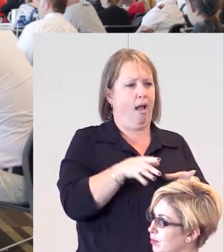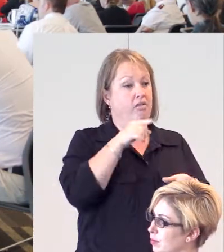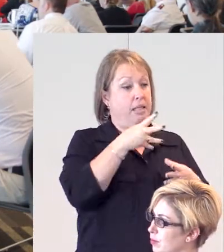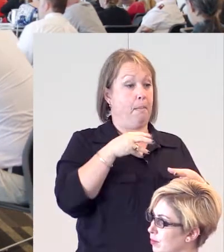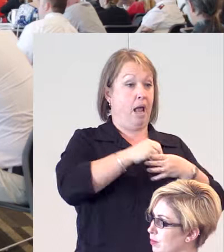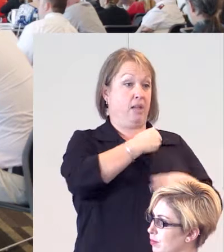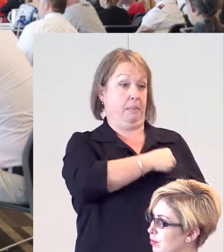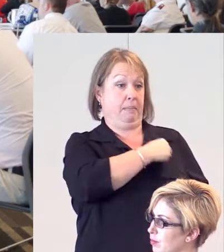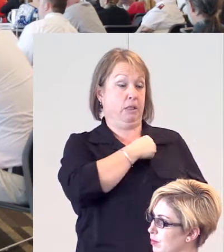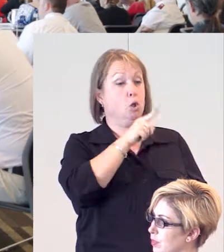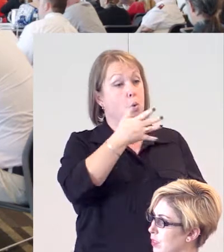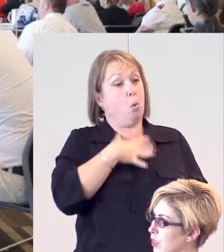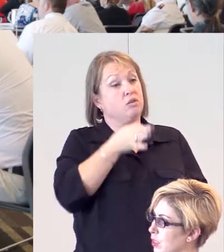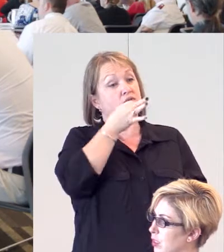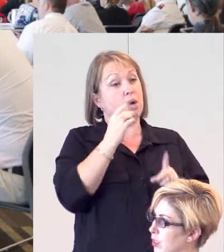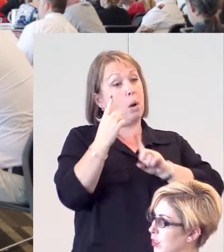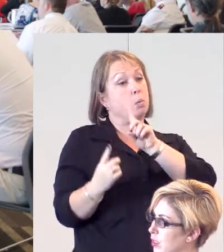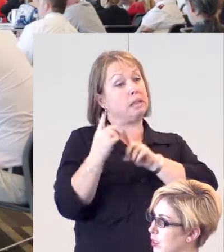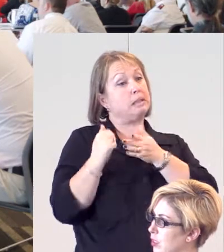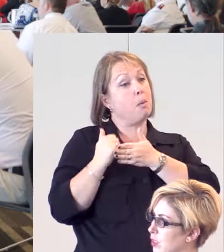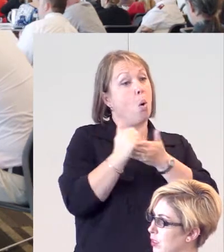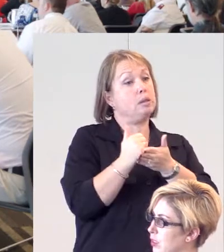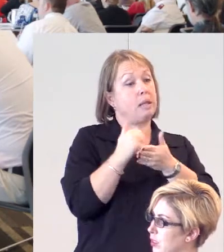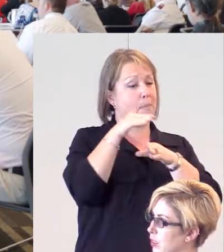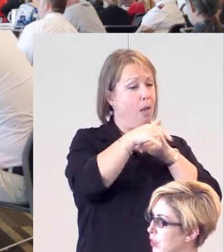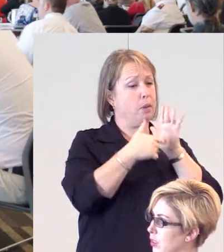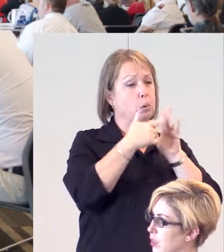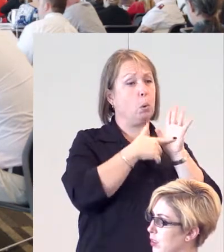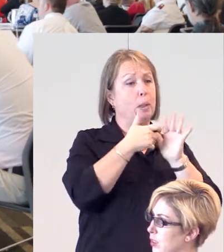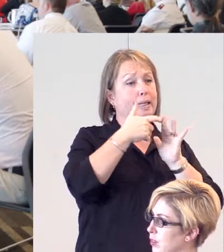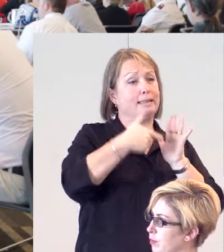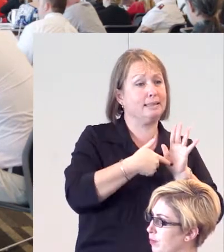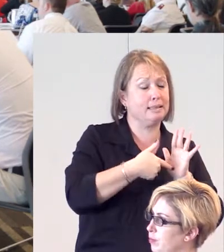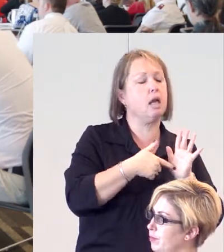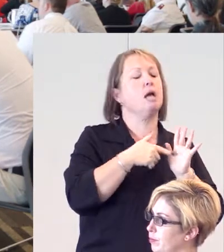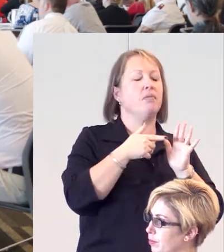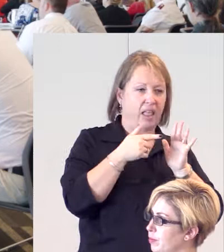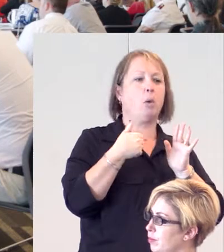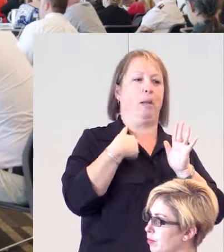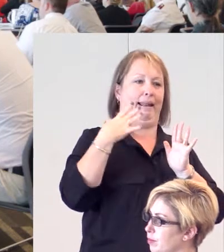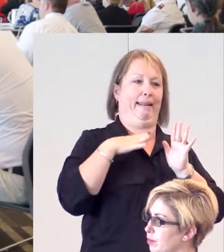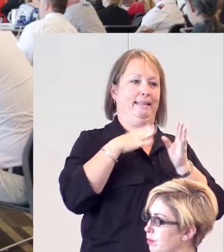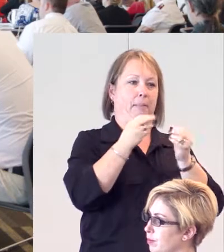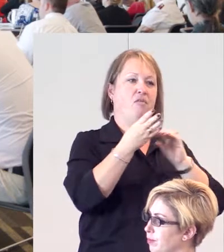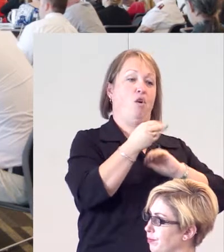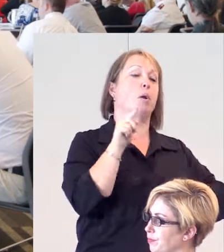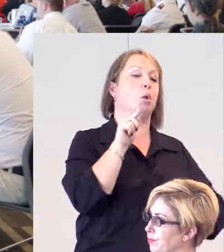you want free one-to-one support around this toolkit, then these are some of the things we're going to need back from you.